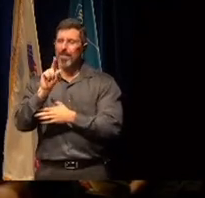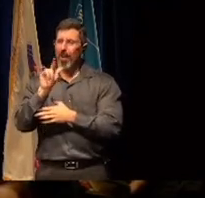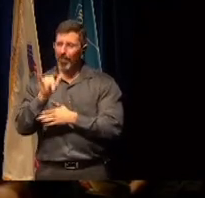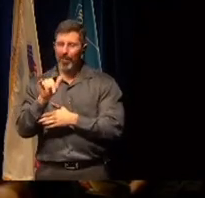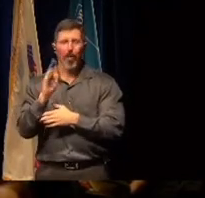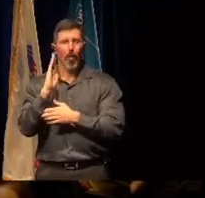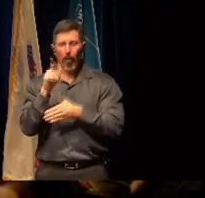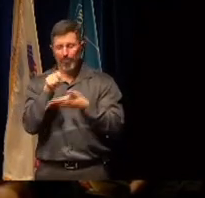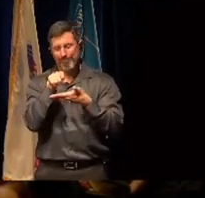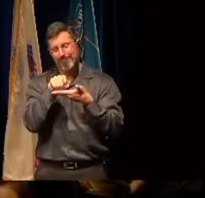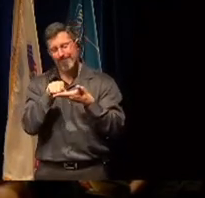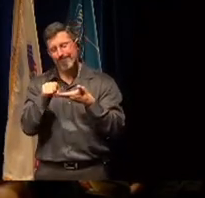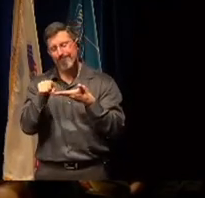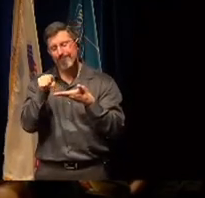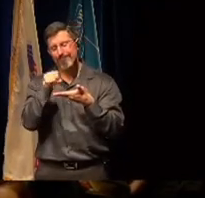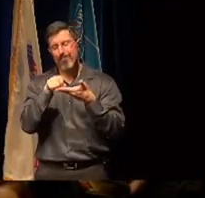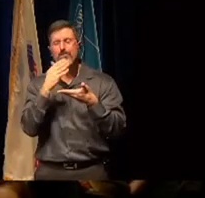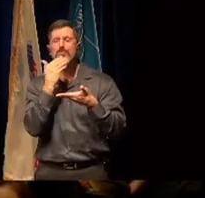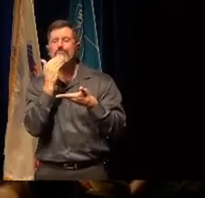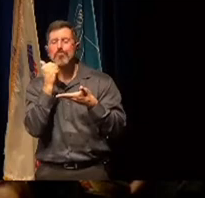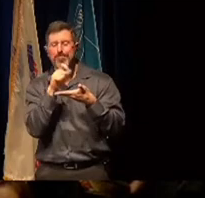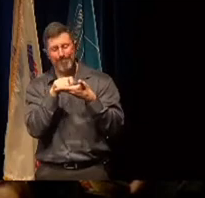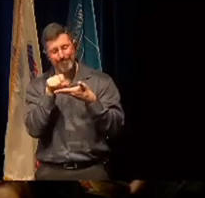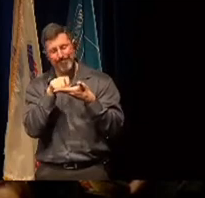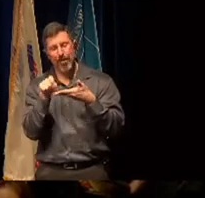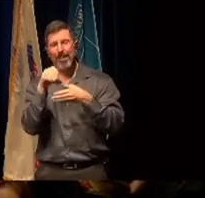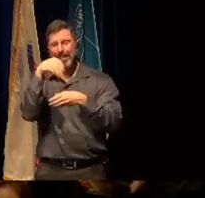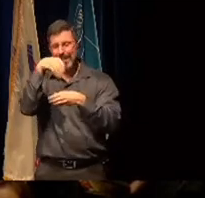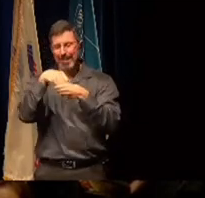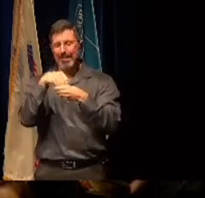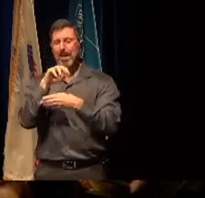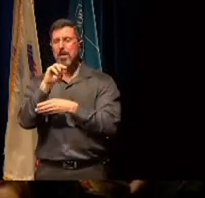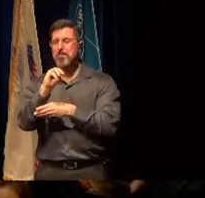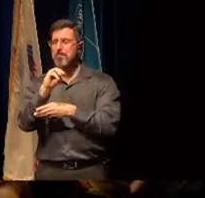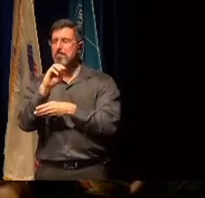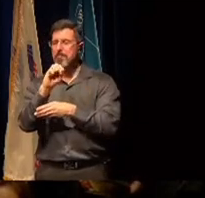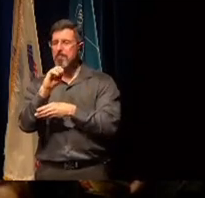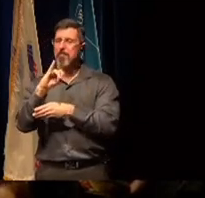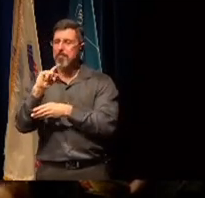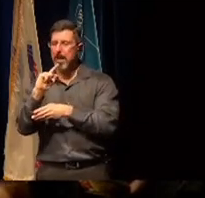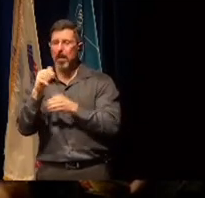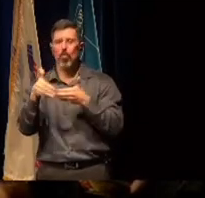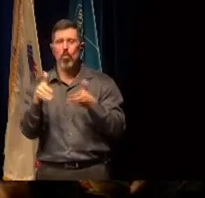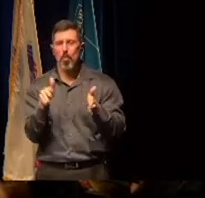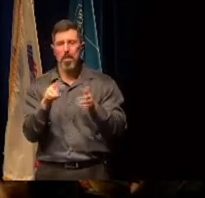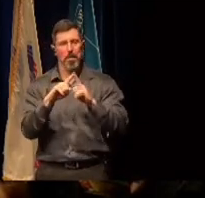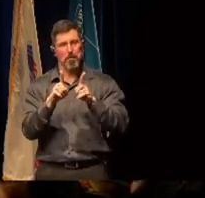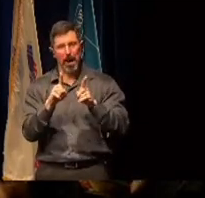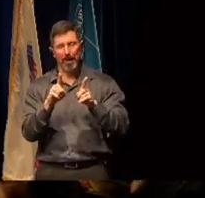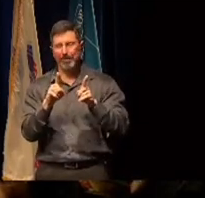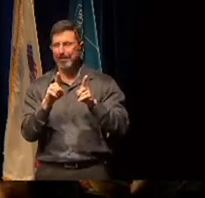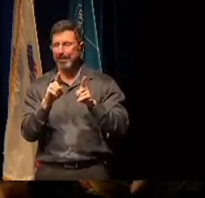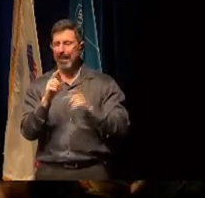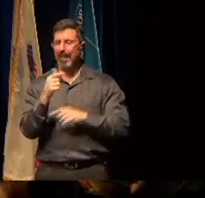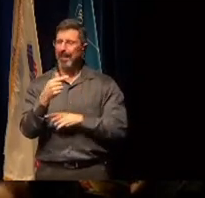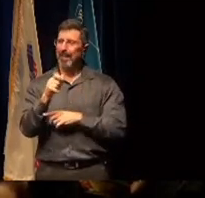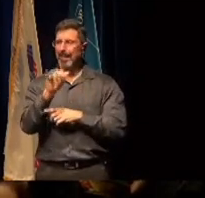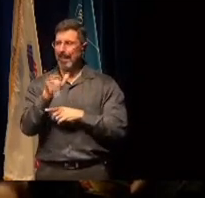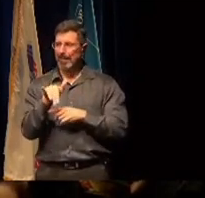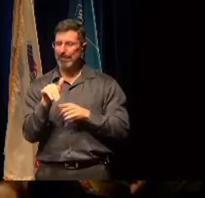Gary at the seminary mailroom, but he hesitated to respond. Not just after the first